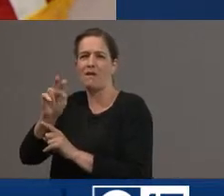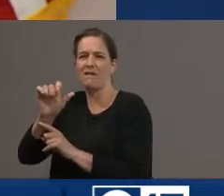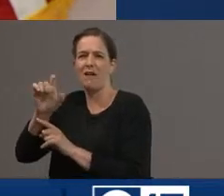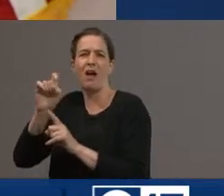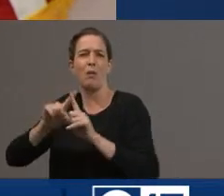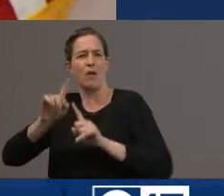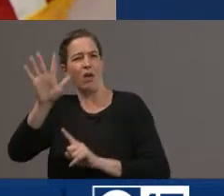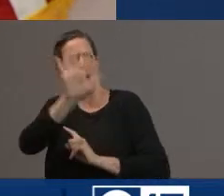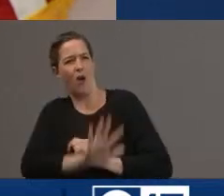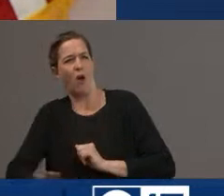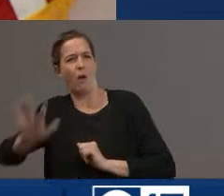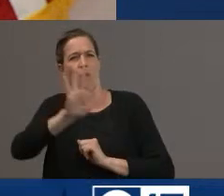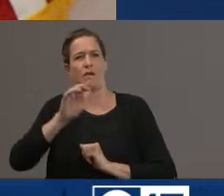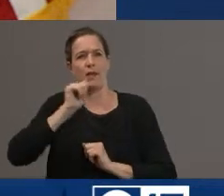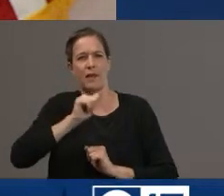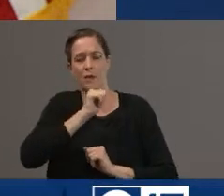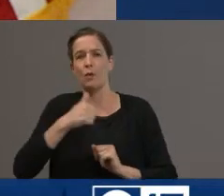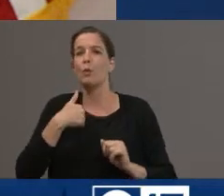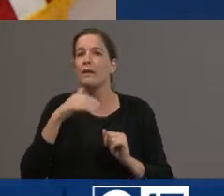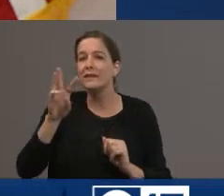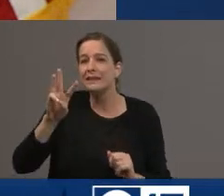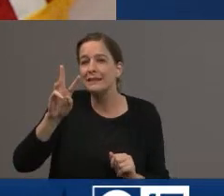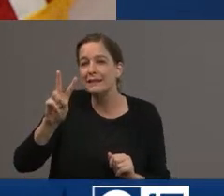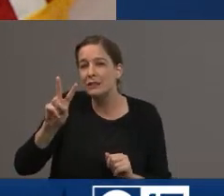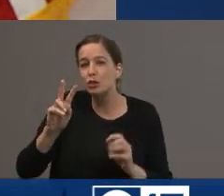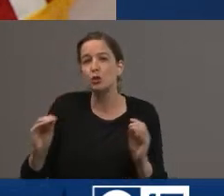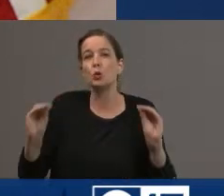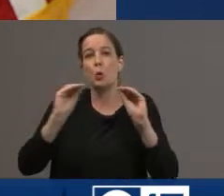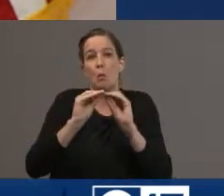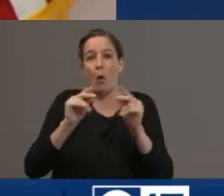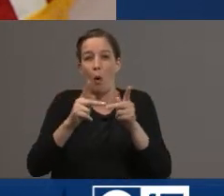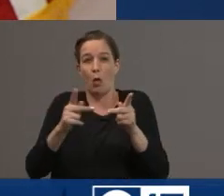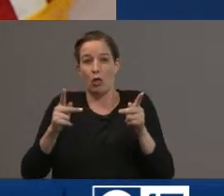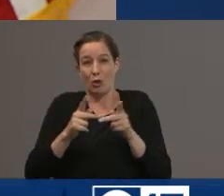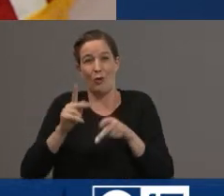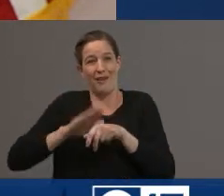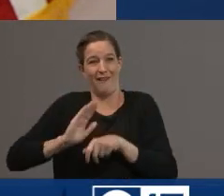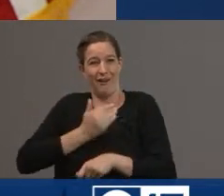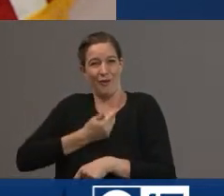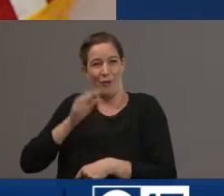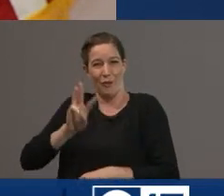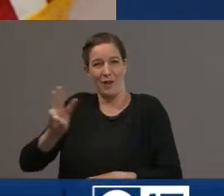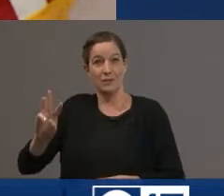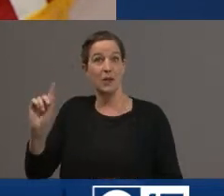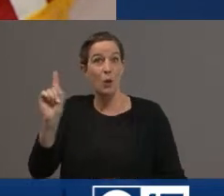week 62 additional sites added to our website. You can find that at